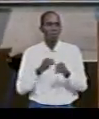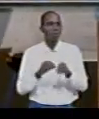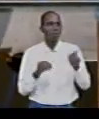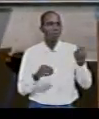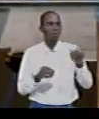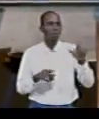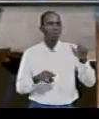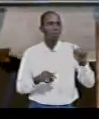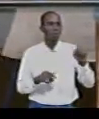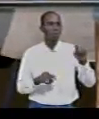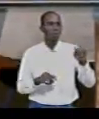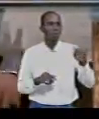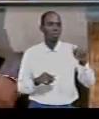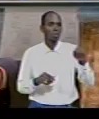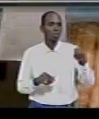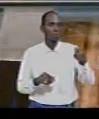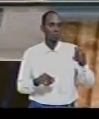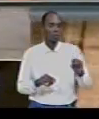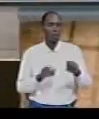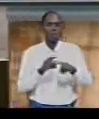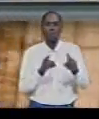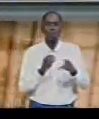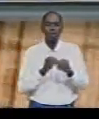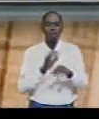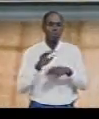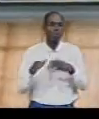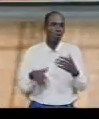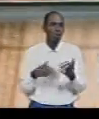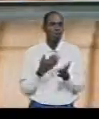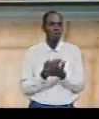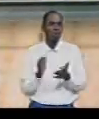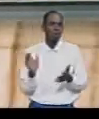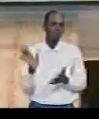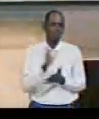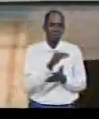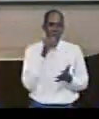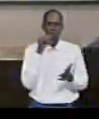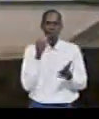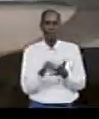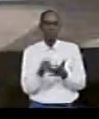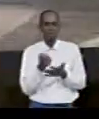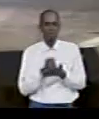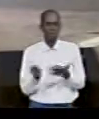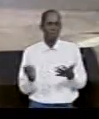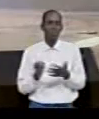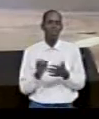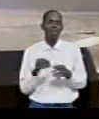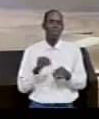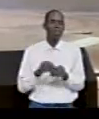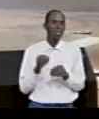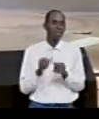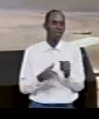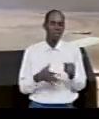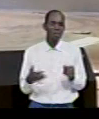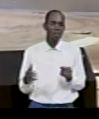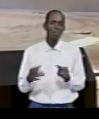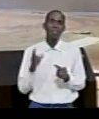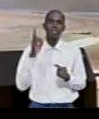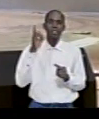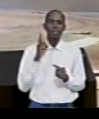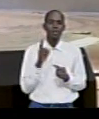his epistles, speaking in them of these things, in which are